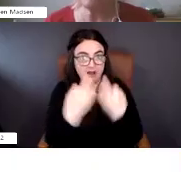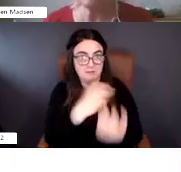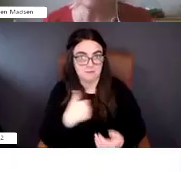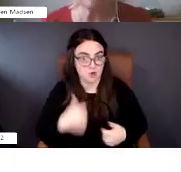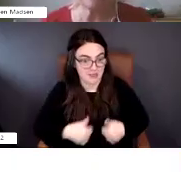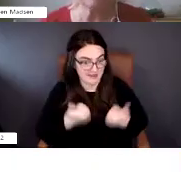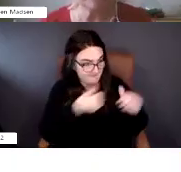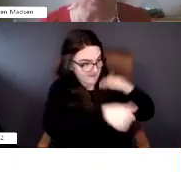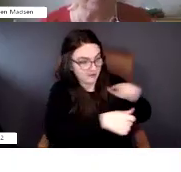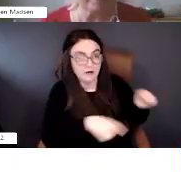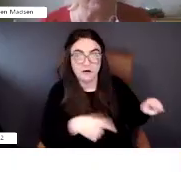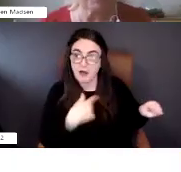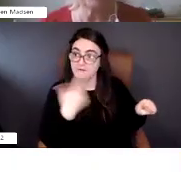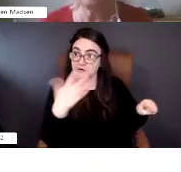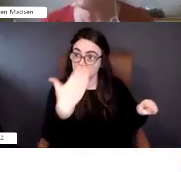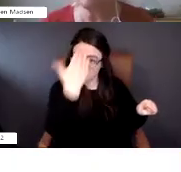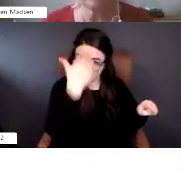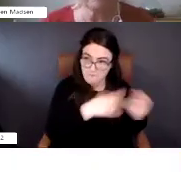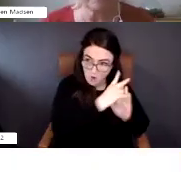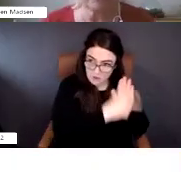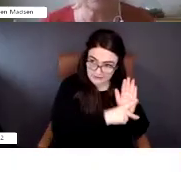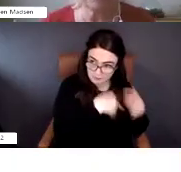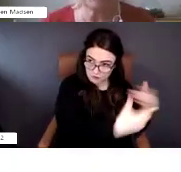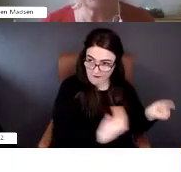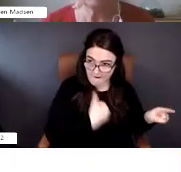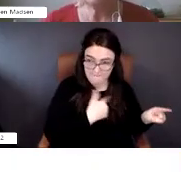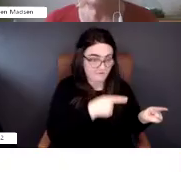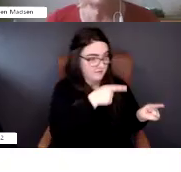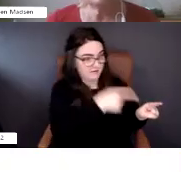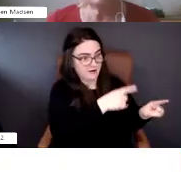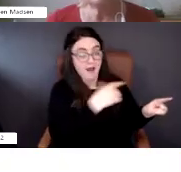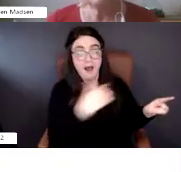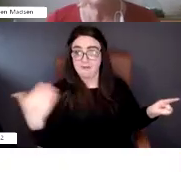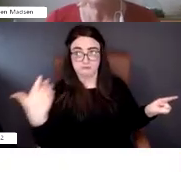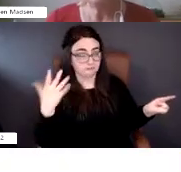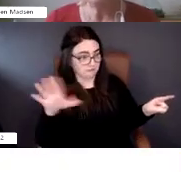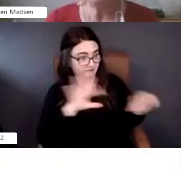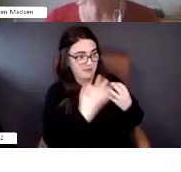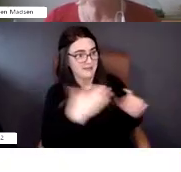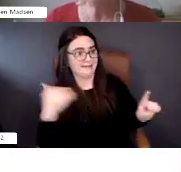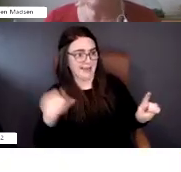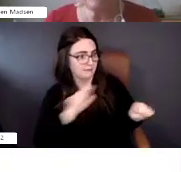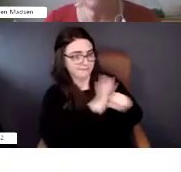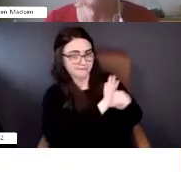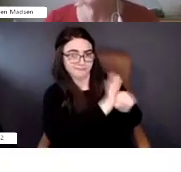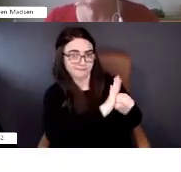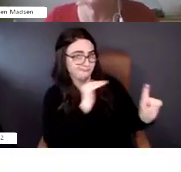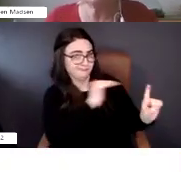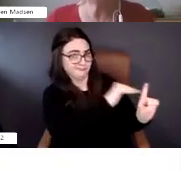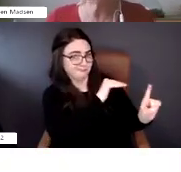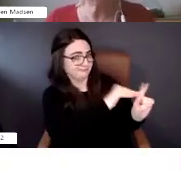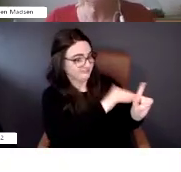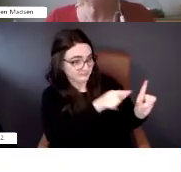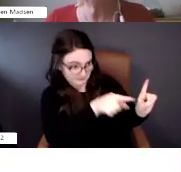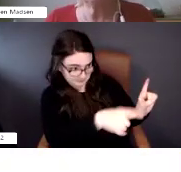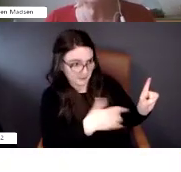so they can advocate for that person, which is very, very important. Also, it impacts. So